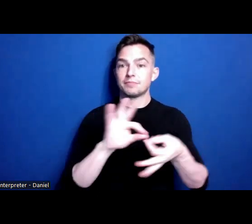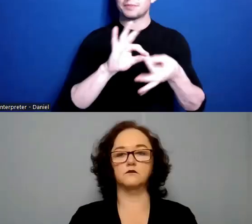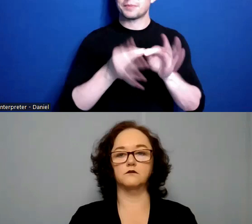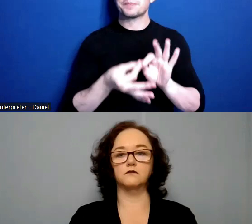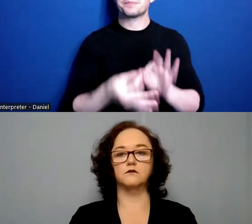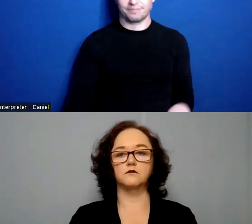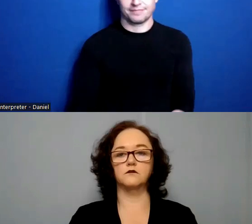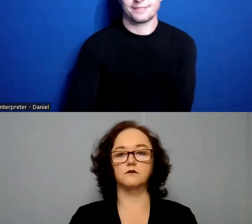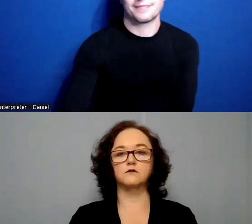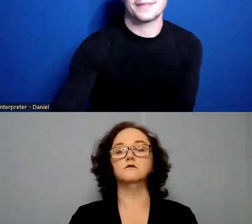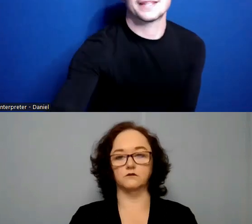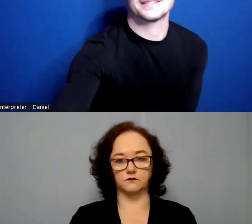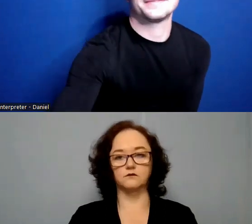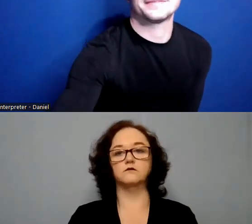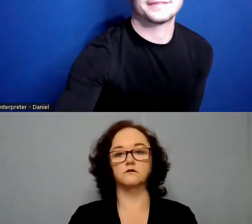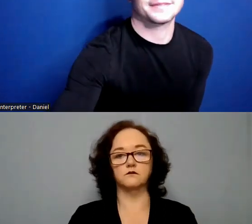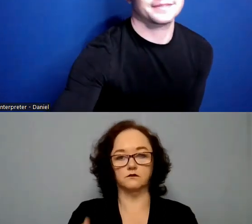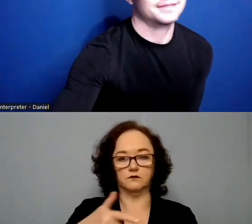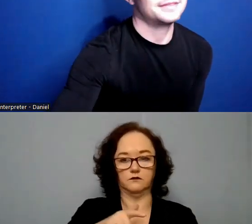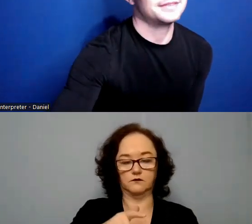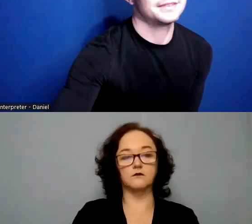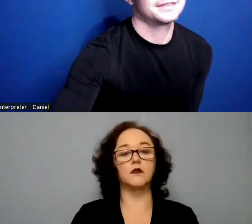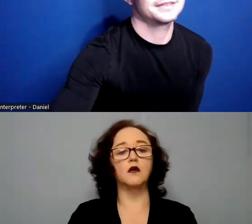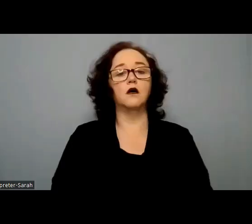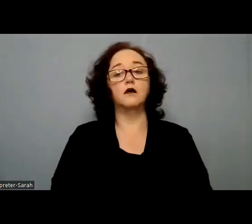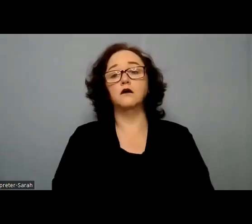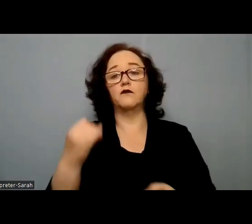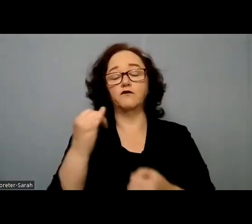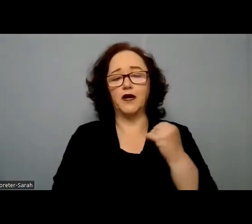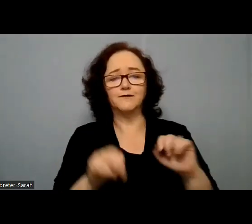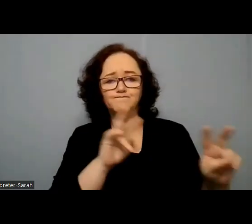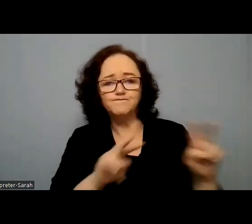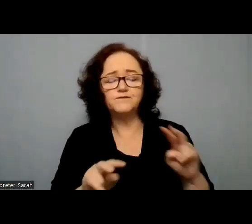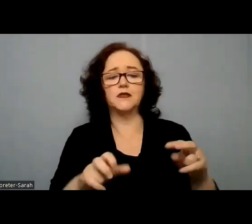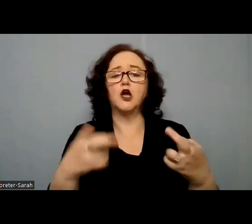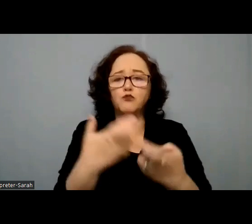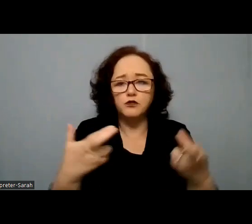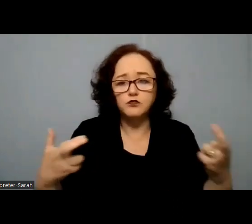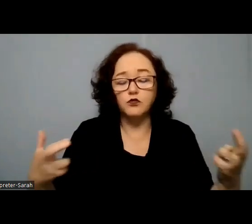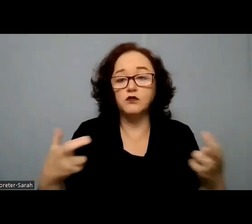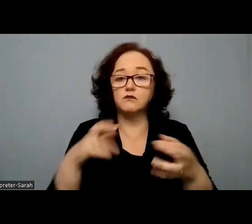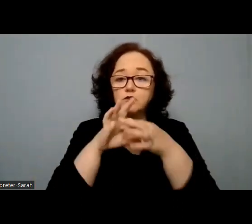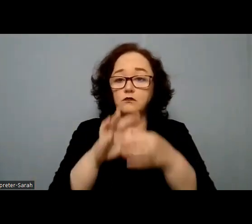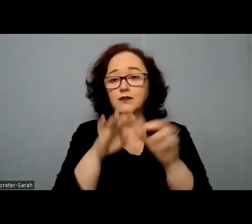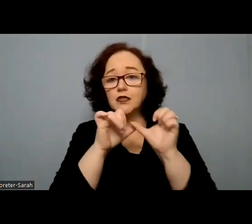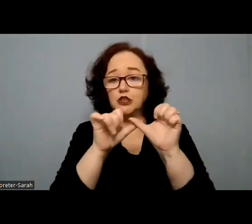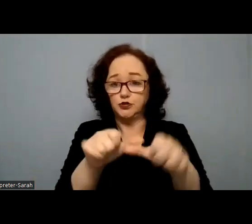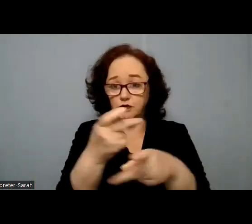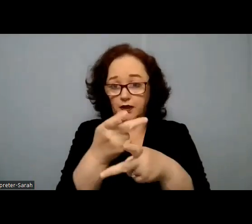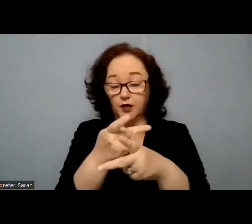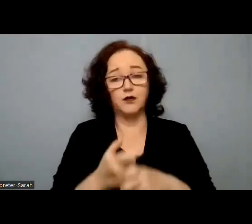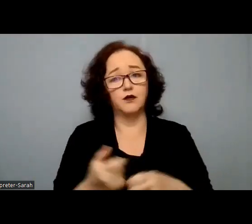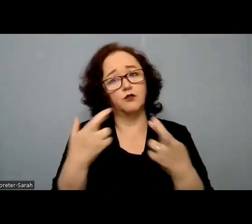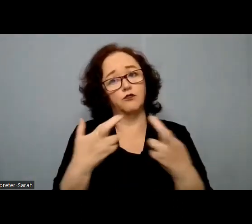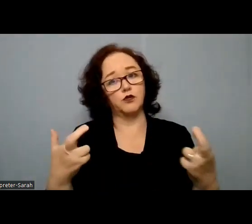finally, making sure that we're looking at resources available in the continuum of care. The resources are very